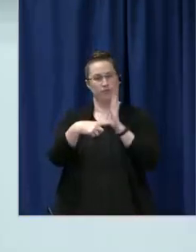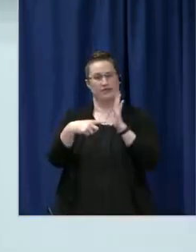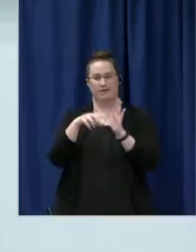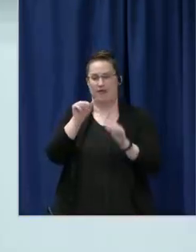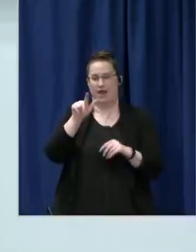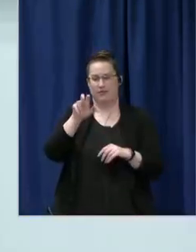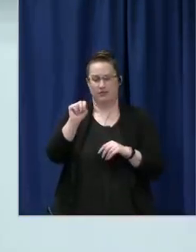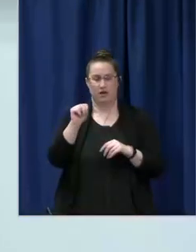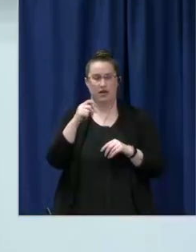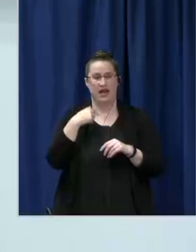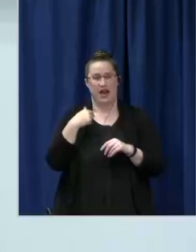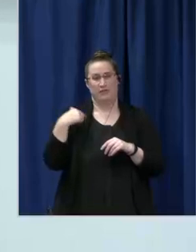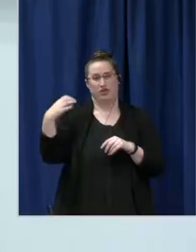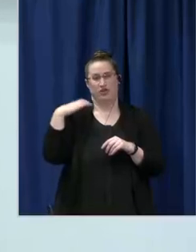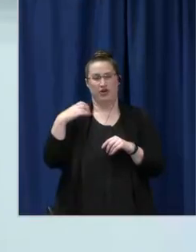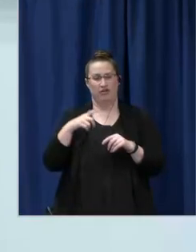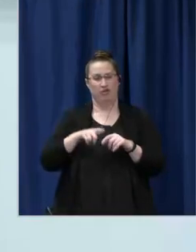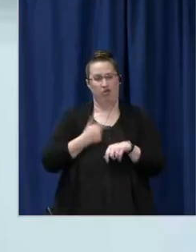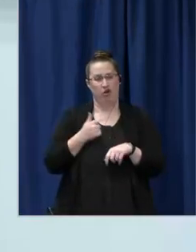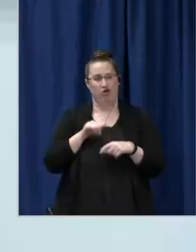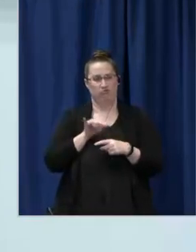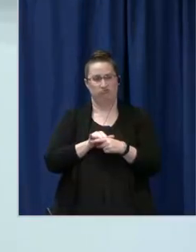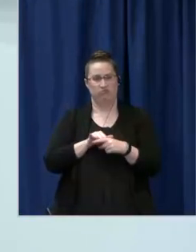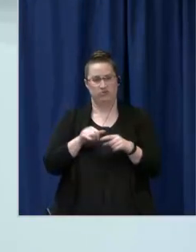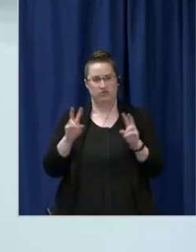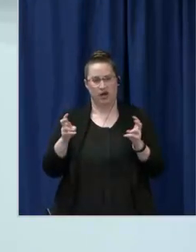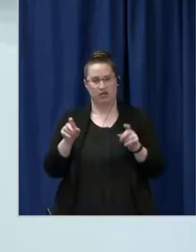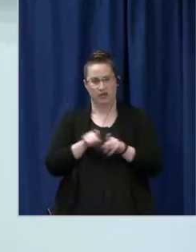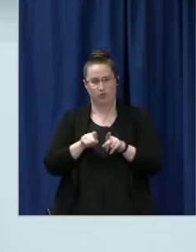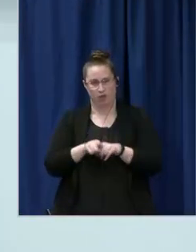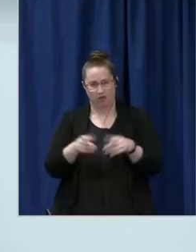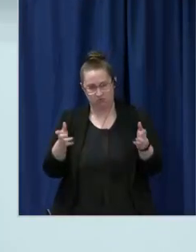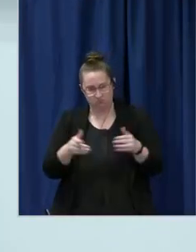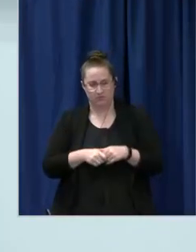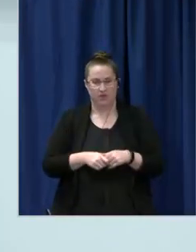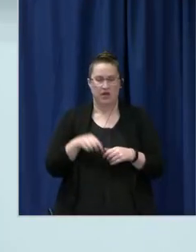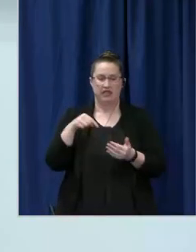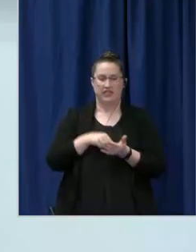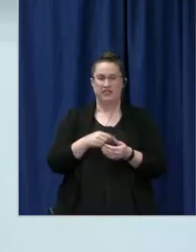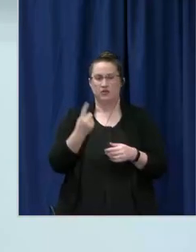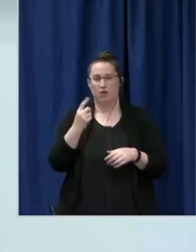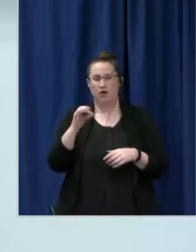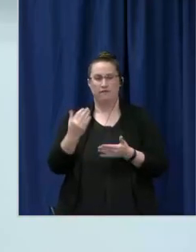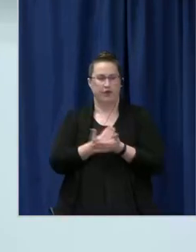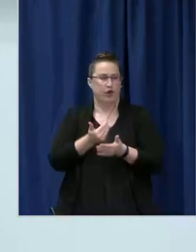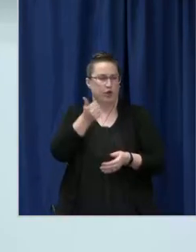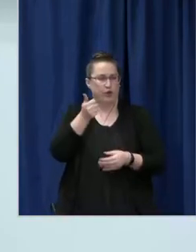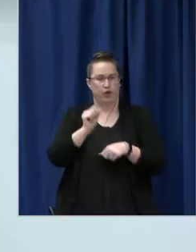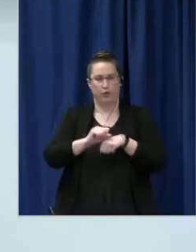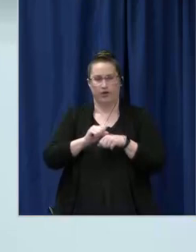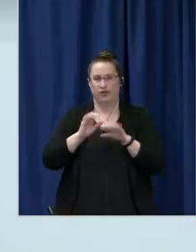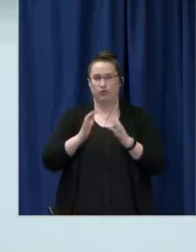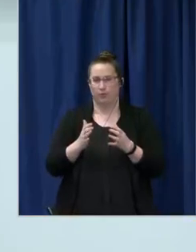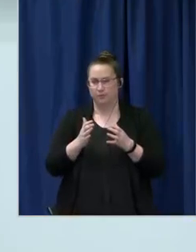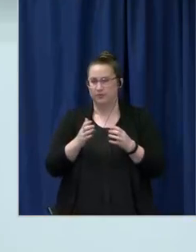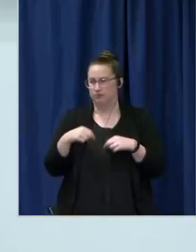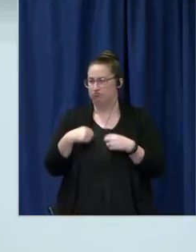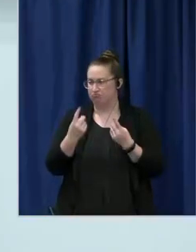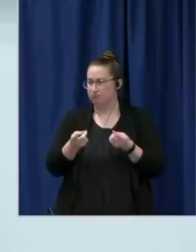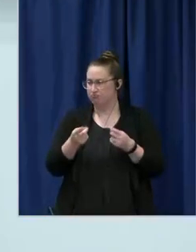long title as well. This is one of the newer working groups, so we've